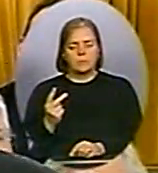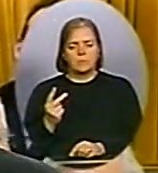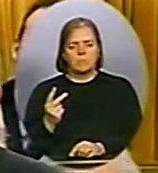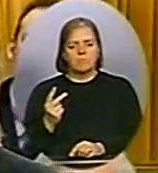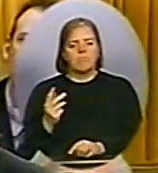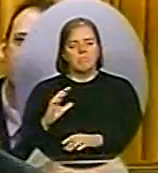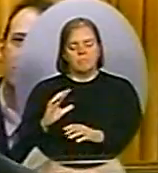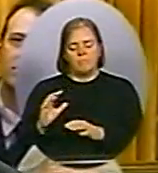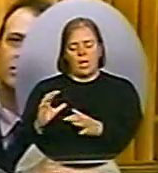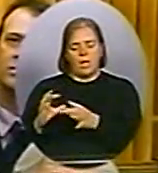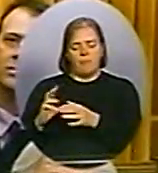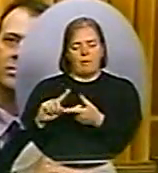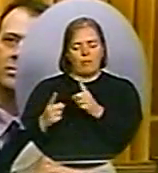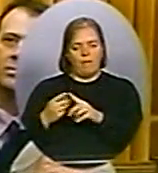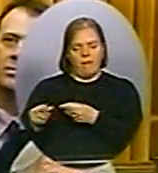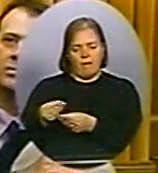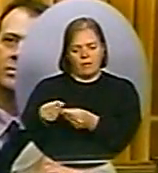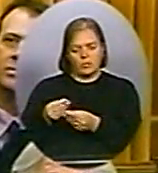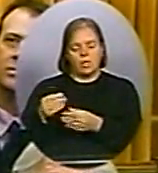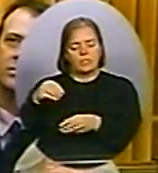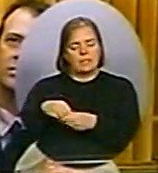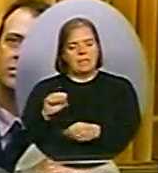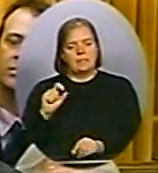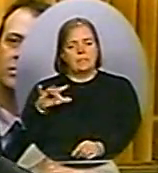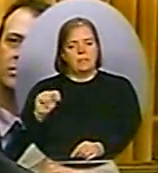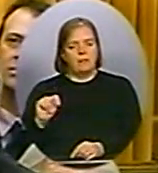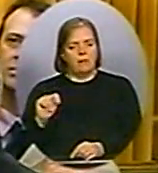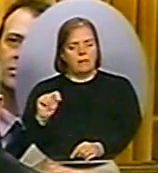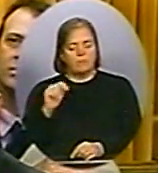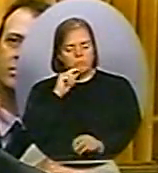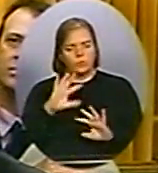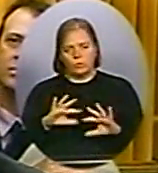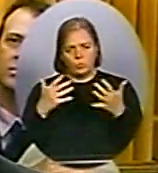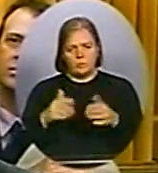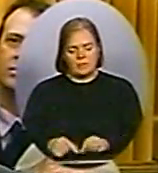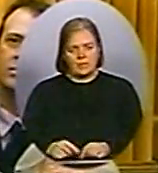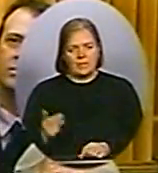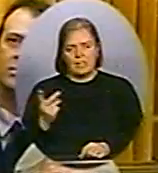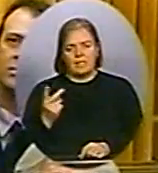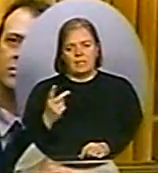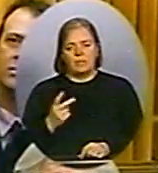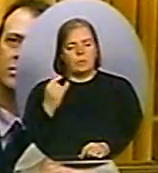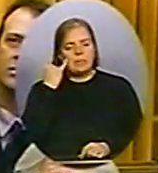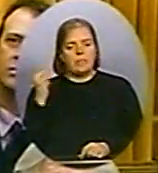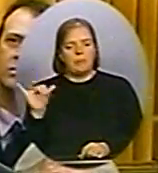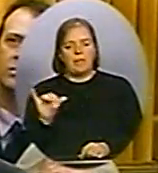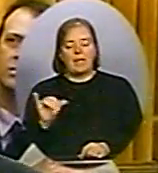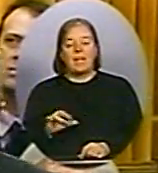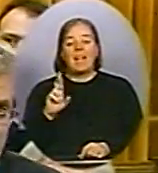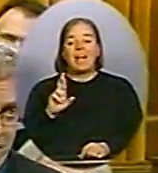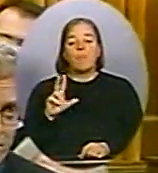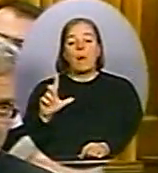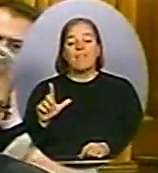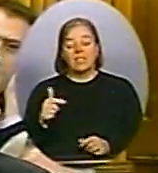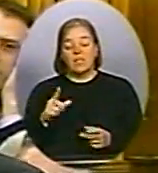know that Liberal Senator Levine lived off the taxpayer for 5 years after he was convicted of fraud? And then there's the $7 million man,